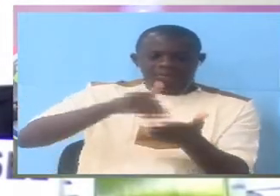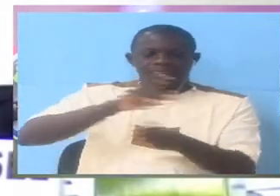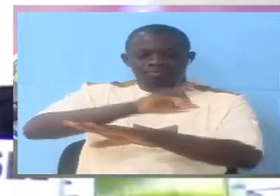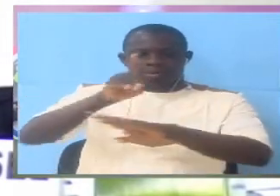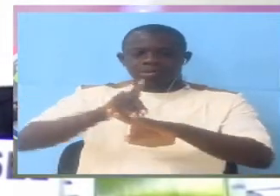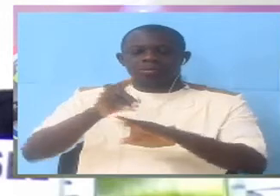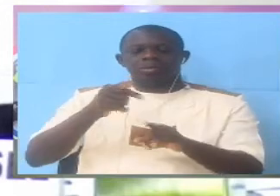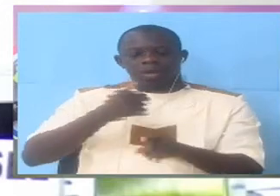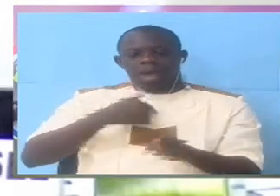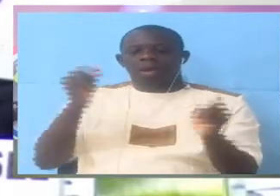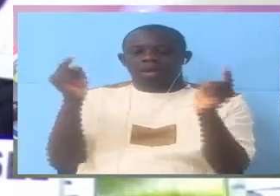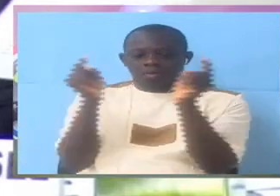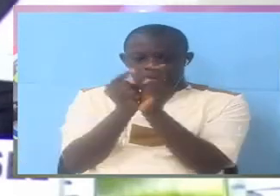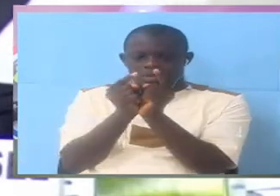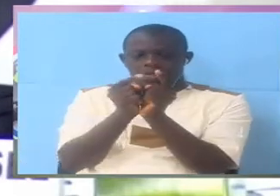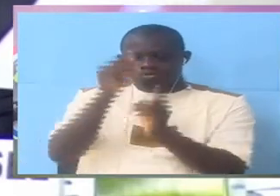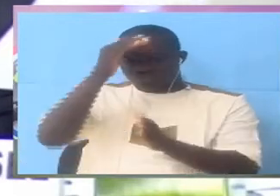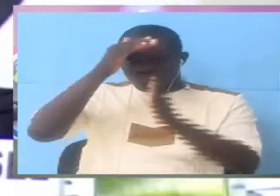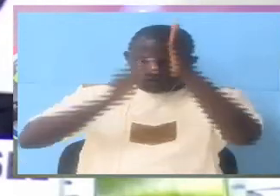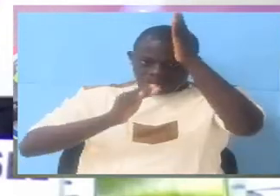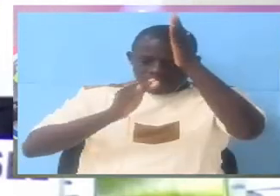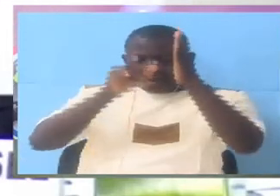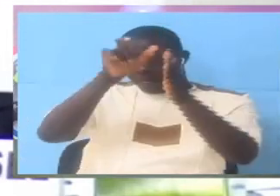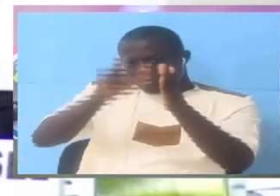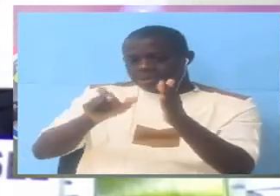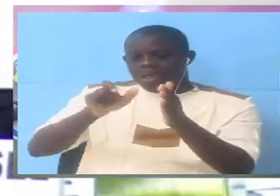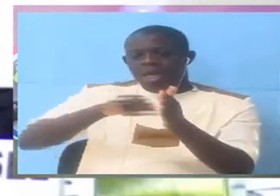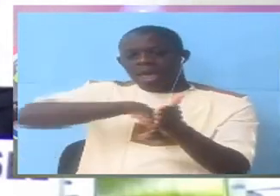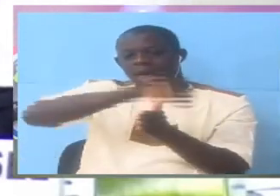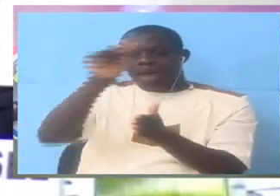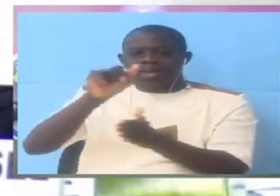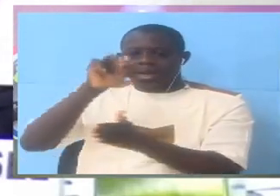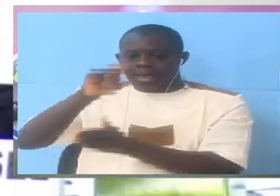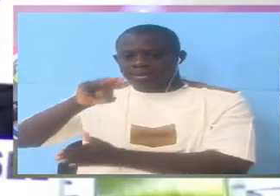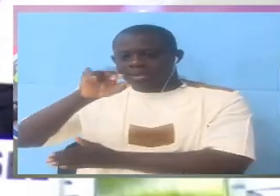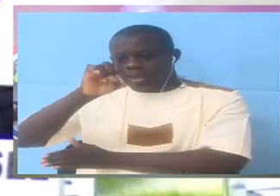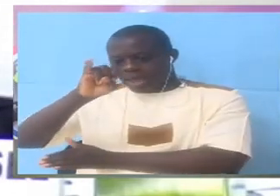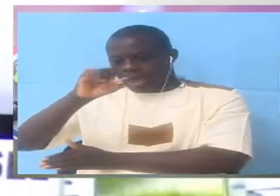I met some soldiers plus NIA personnel.